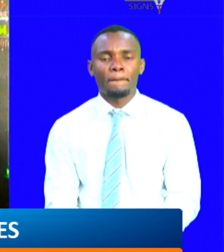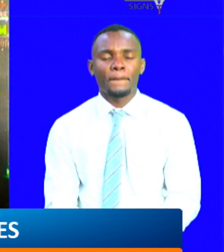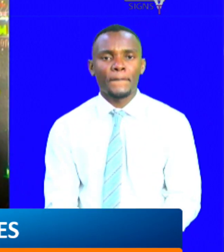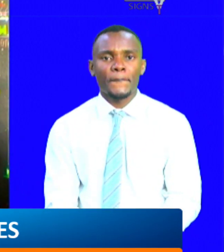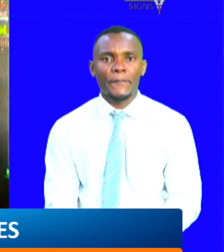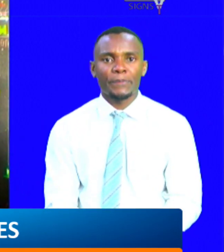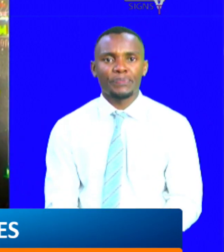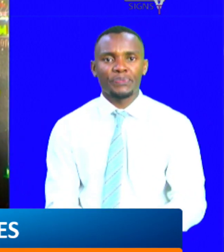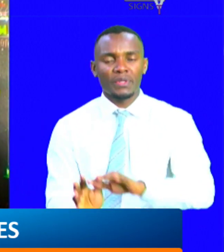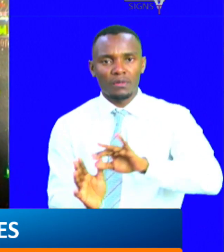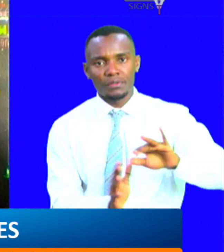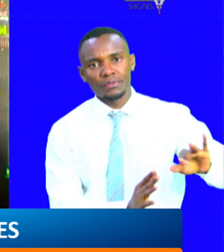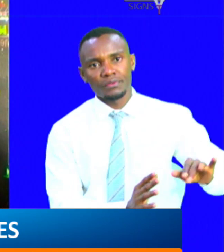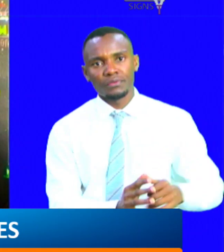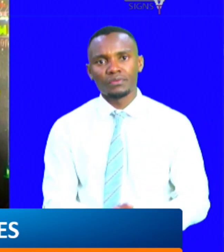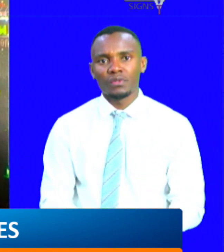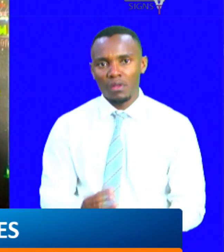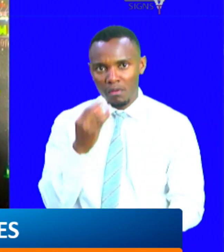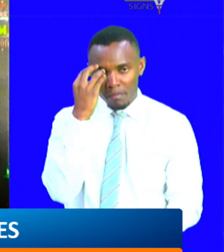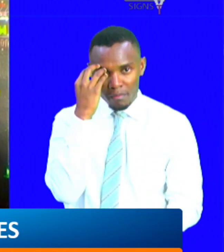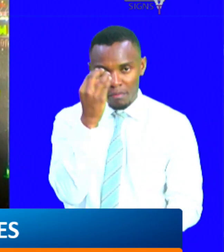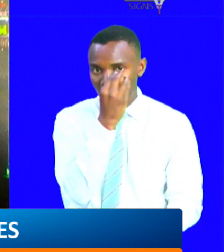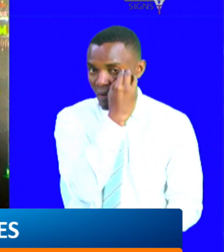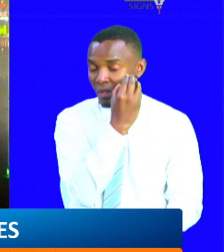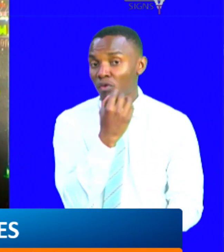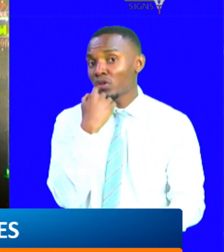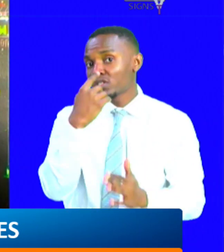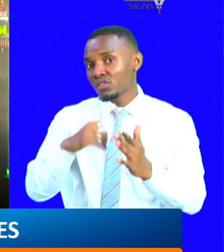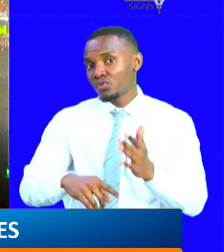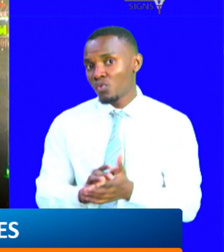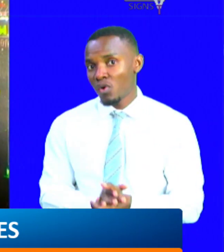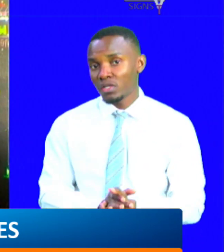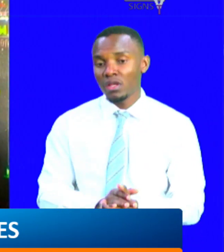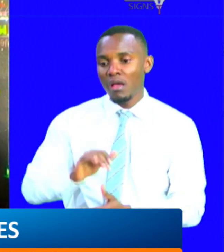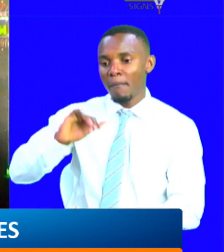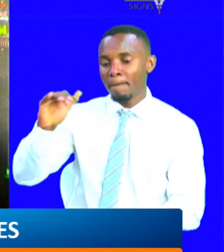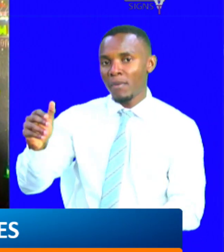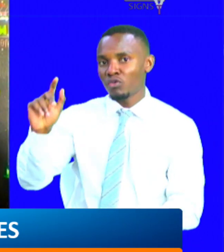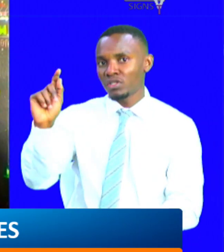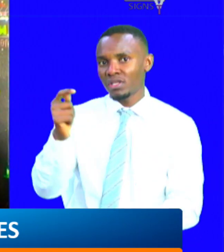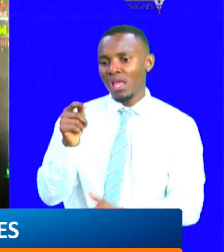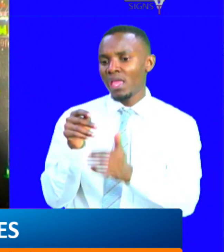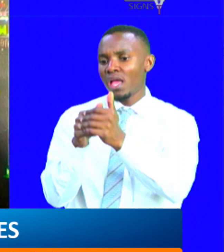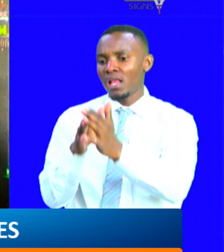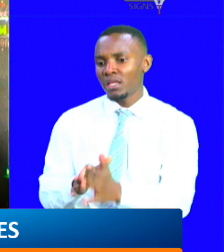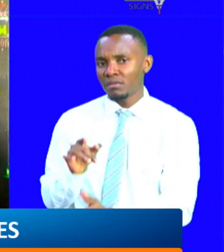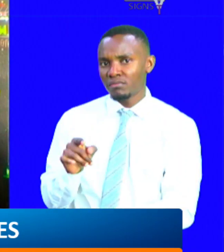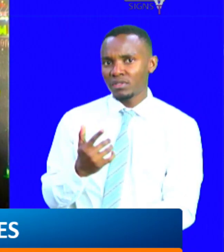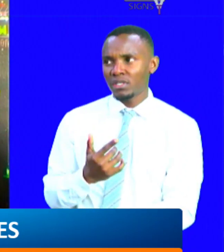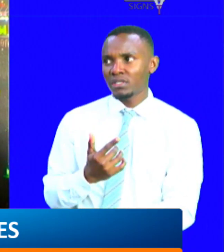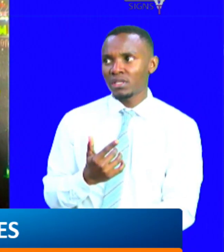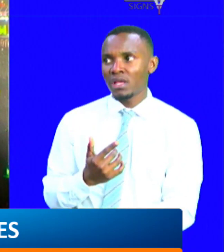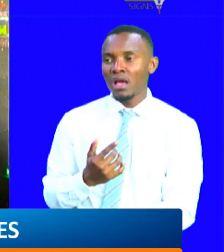And away from Ndindi Nyoro now to Martha Karua, as she alleges that Mount Kenya leaders have been coerced into